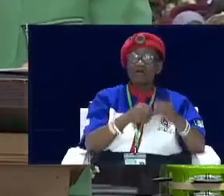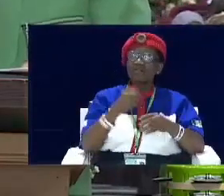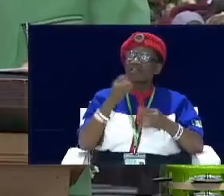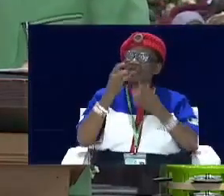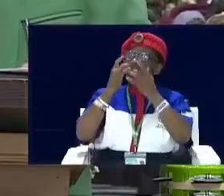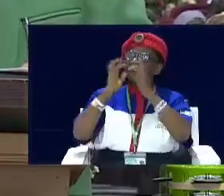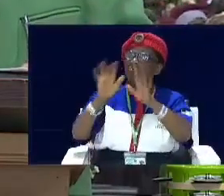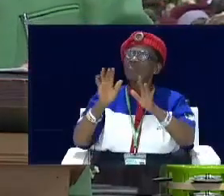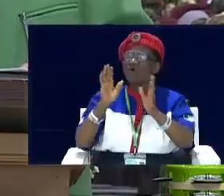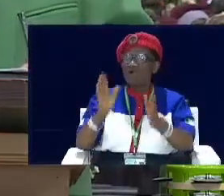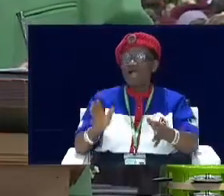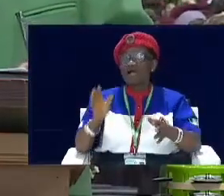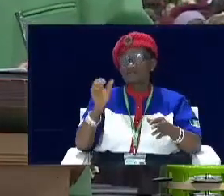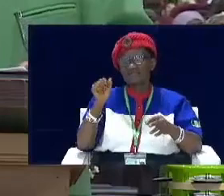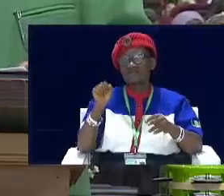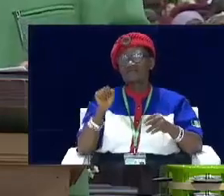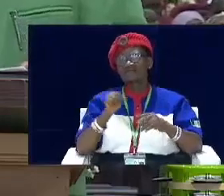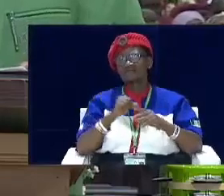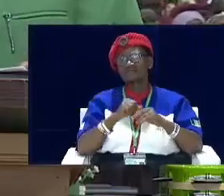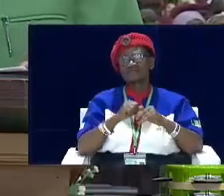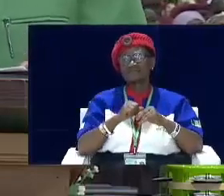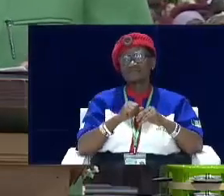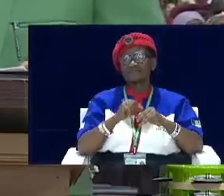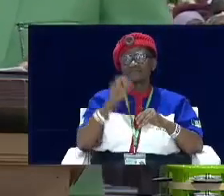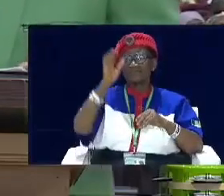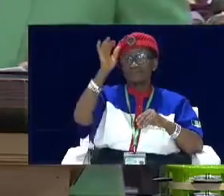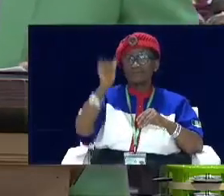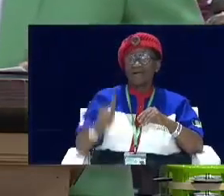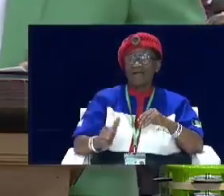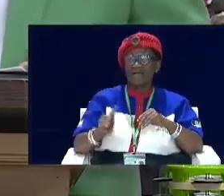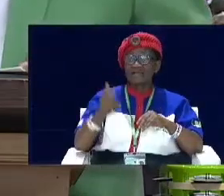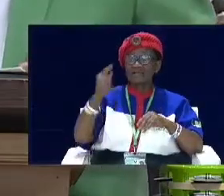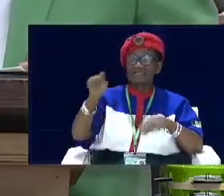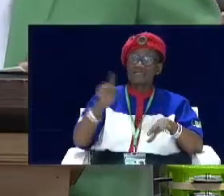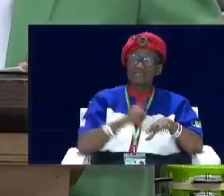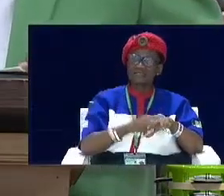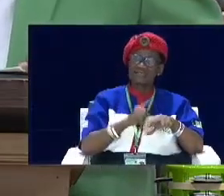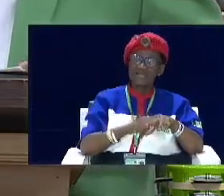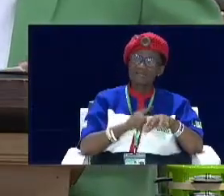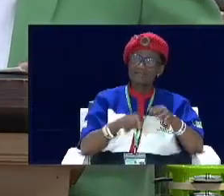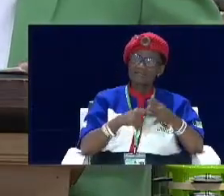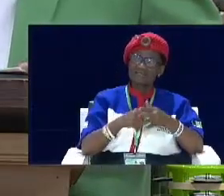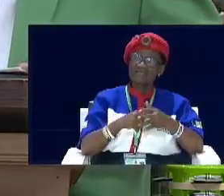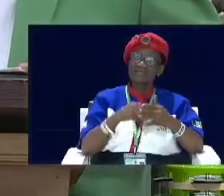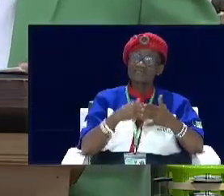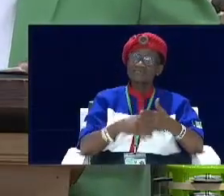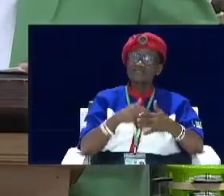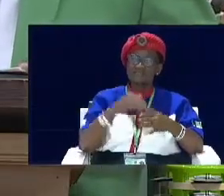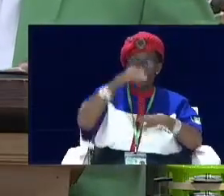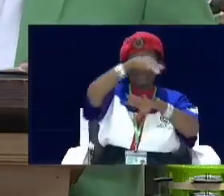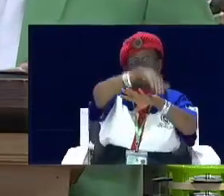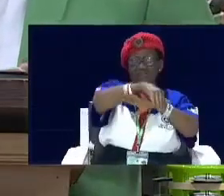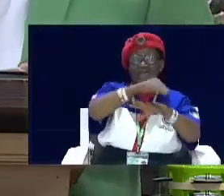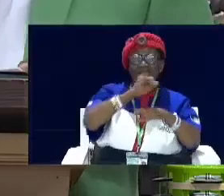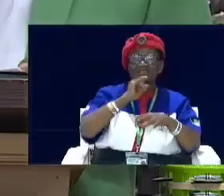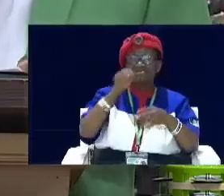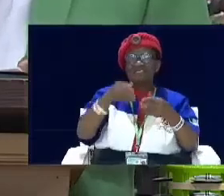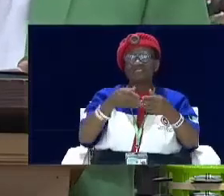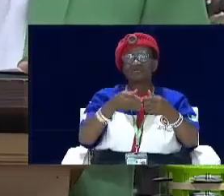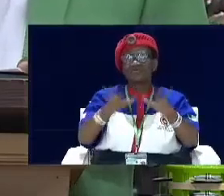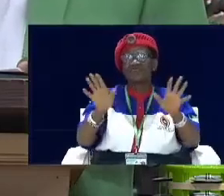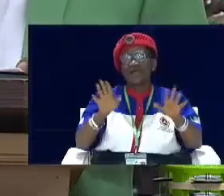lẹ́nu mọ́. By the time this night is over. Nígbà tí alẹ́ yìí bá fi máa parí o.